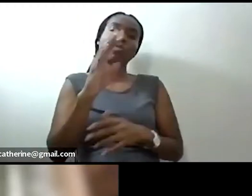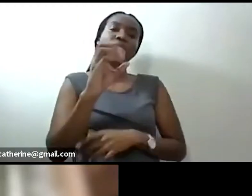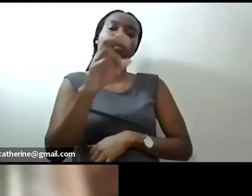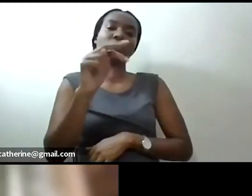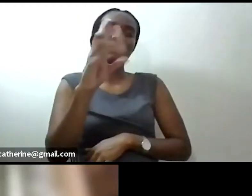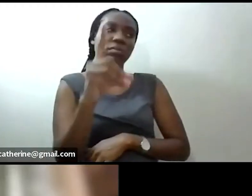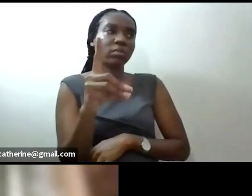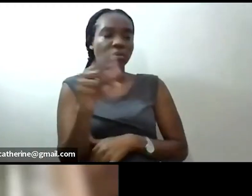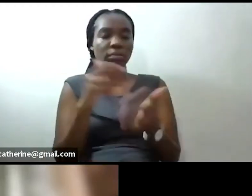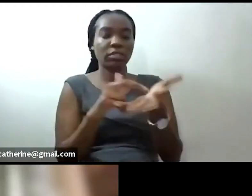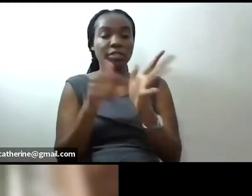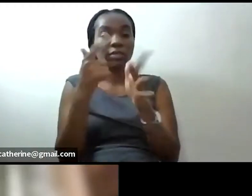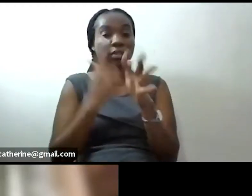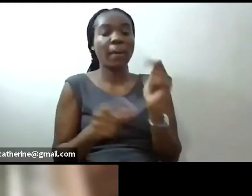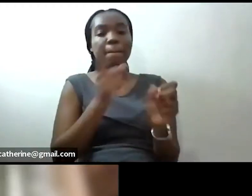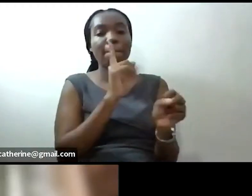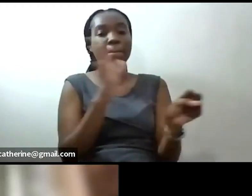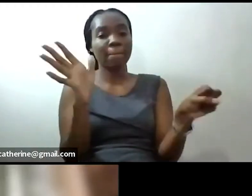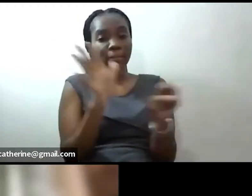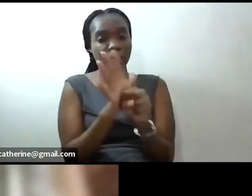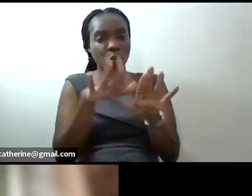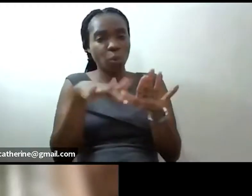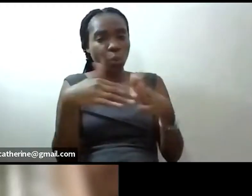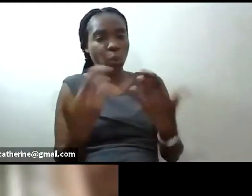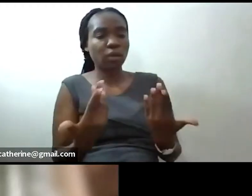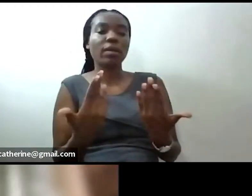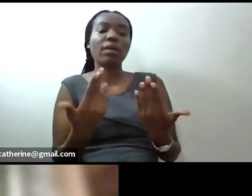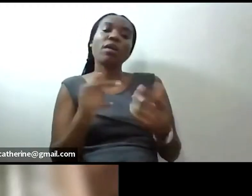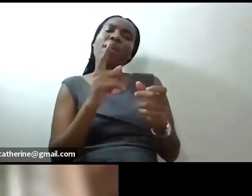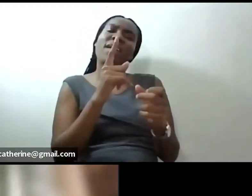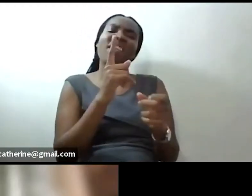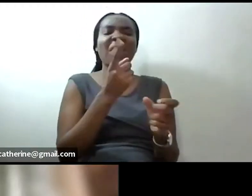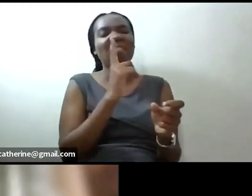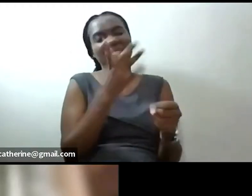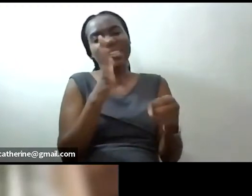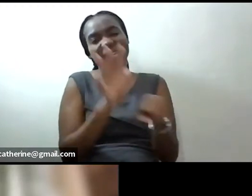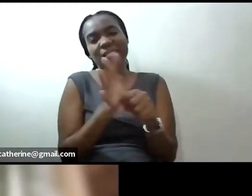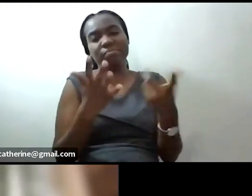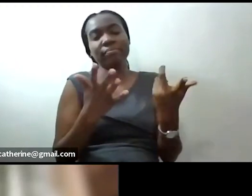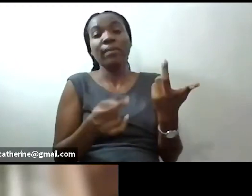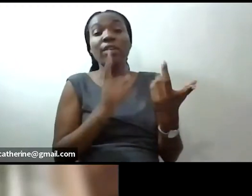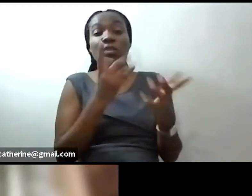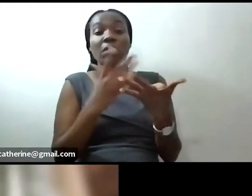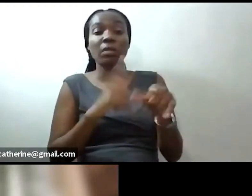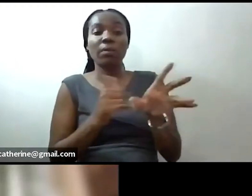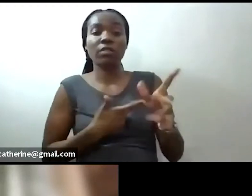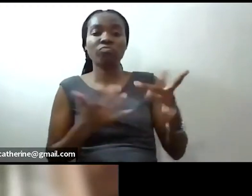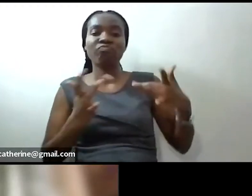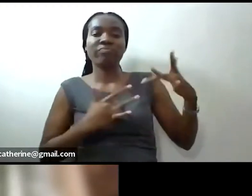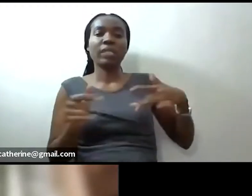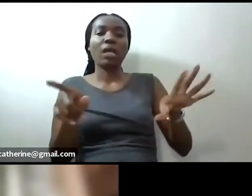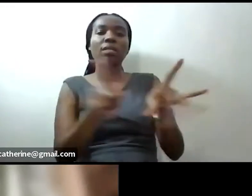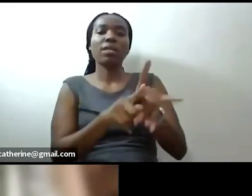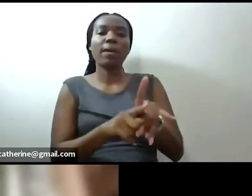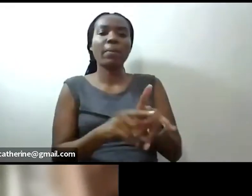promise or a covenant. Sometimes it is considered as an IOU, meaning I